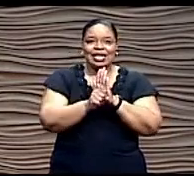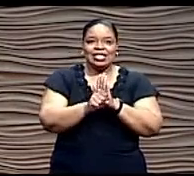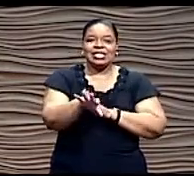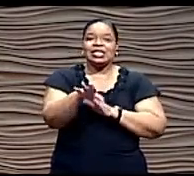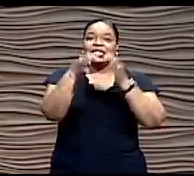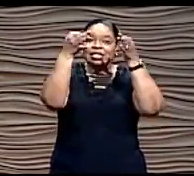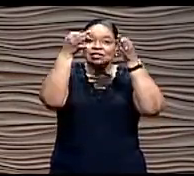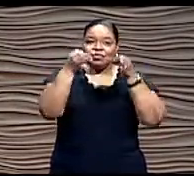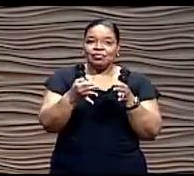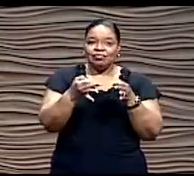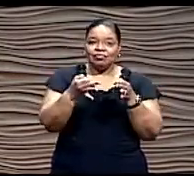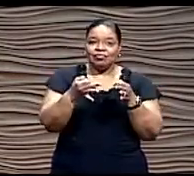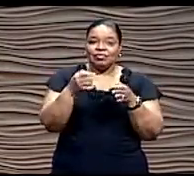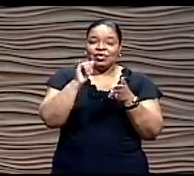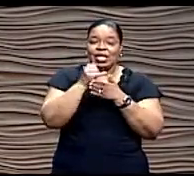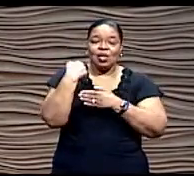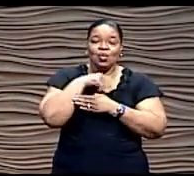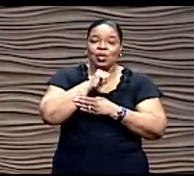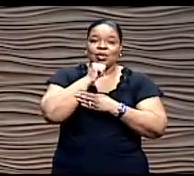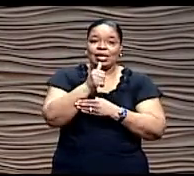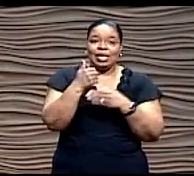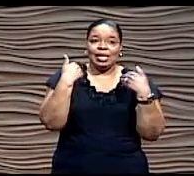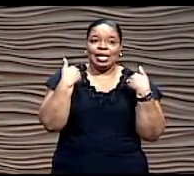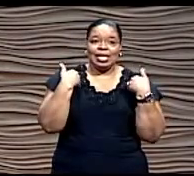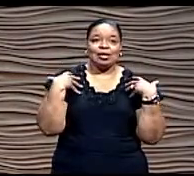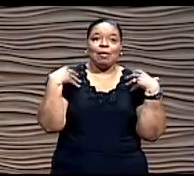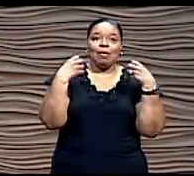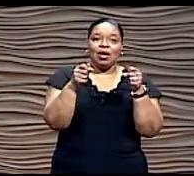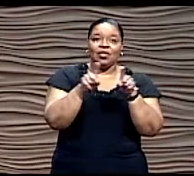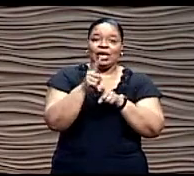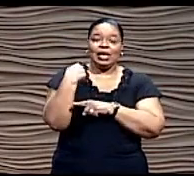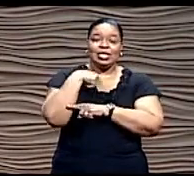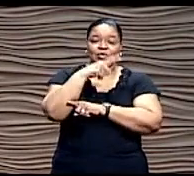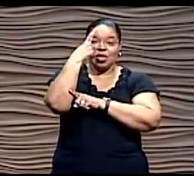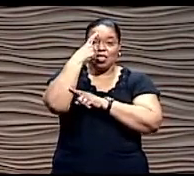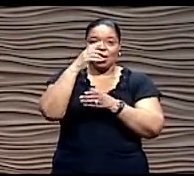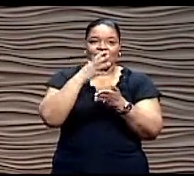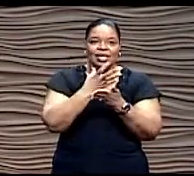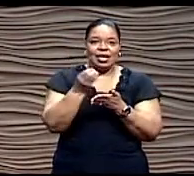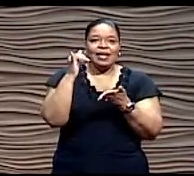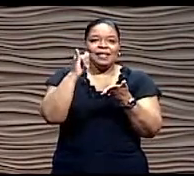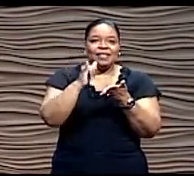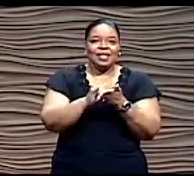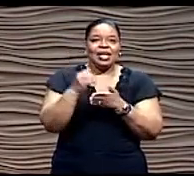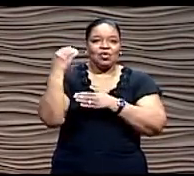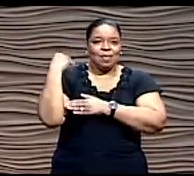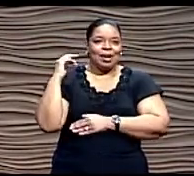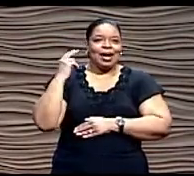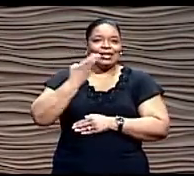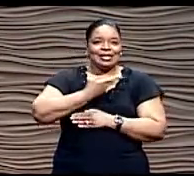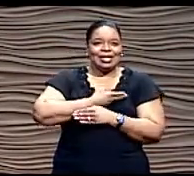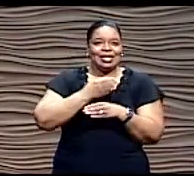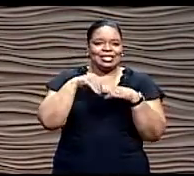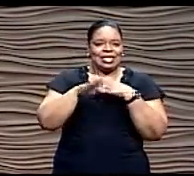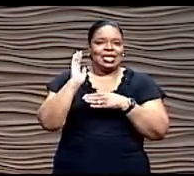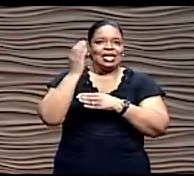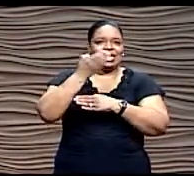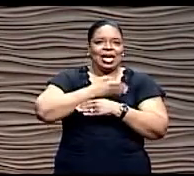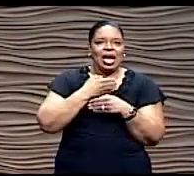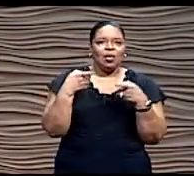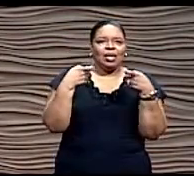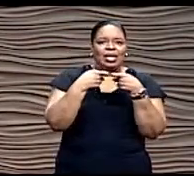as powerful as we thought we were. And that it reminded us in our